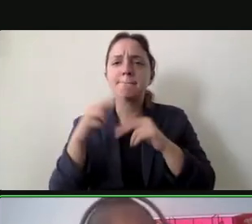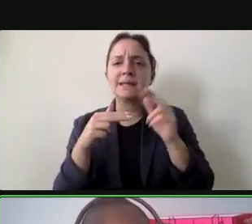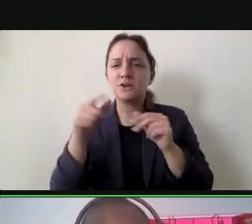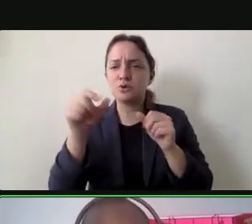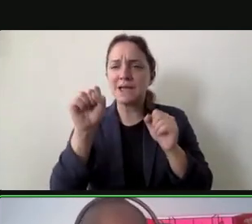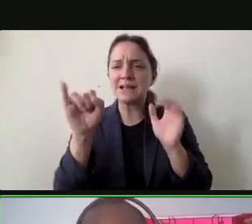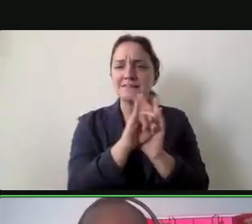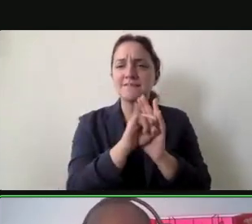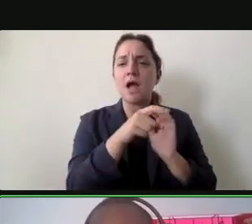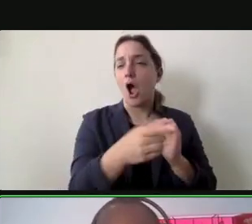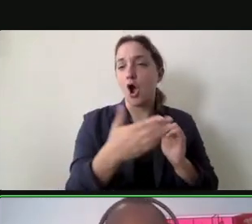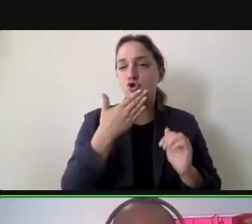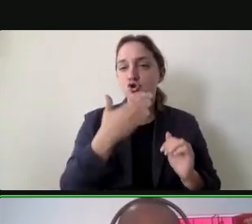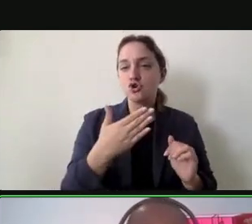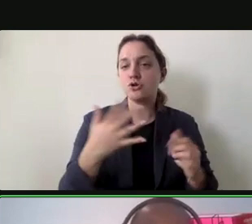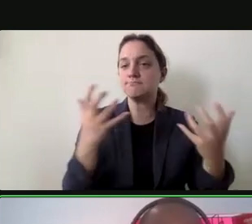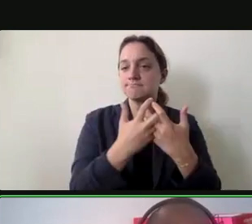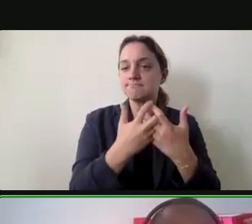heat pumps,